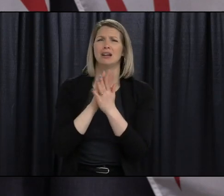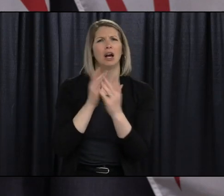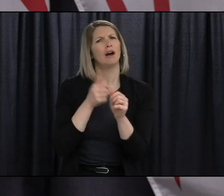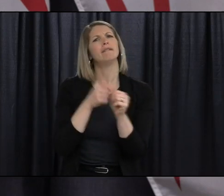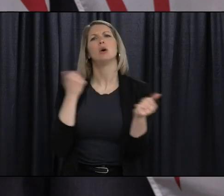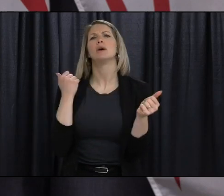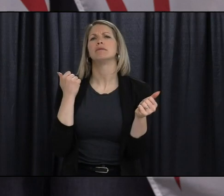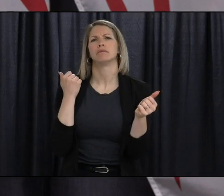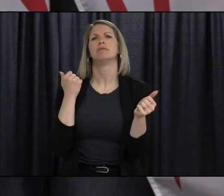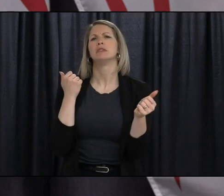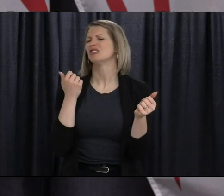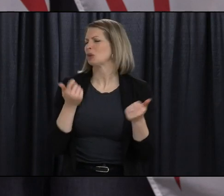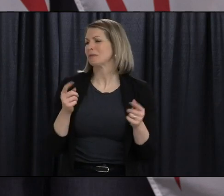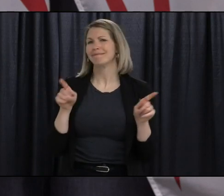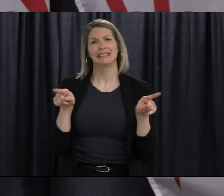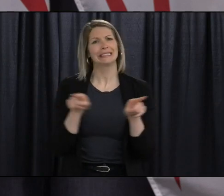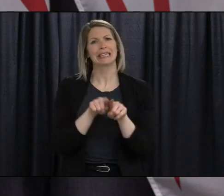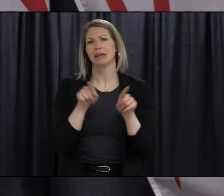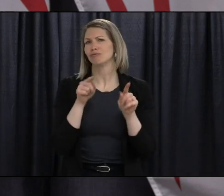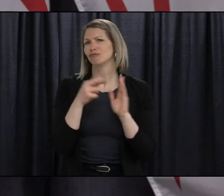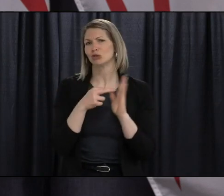advice still applies.